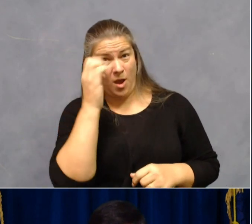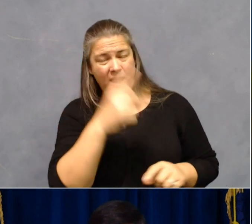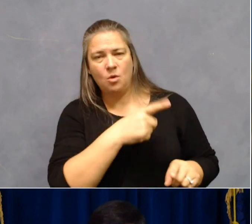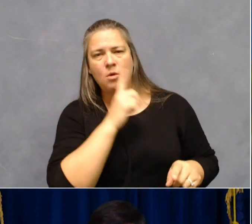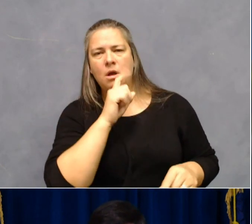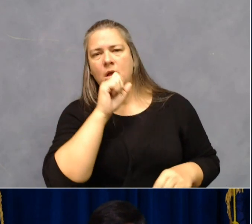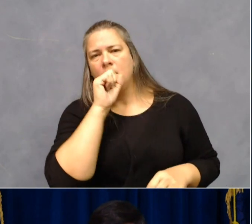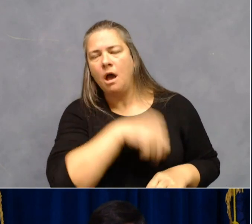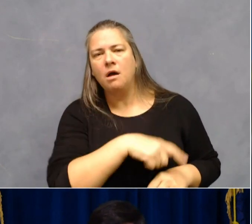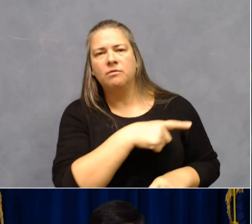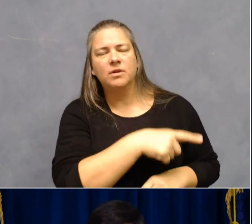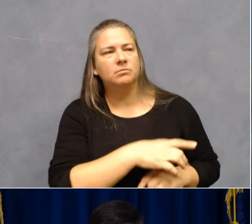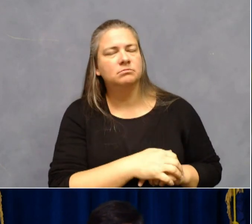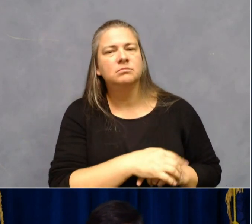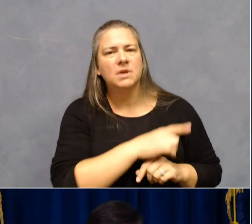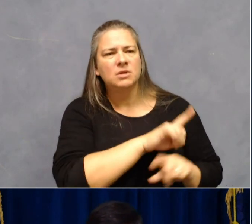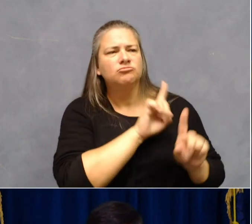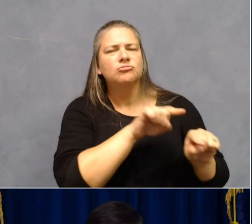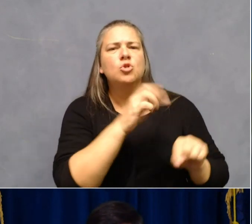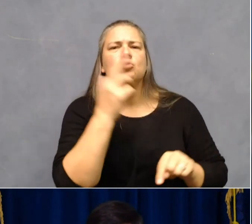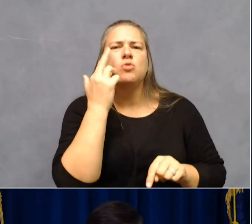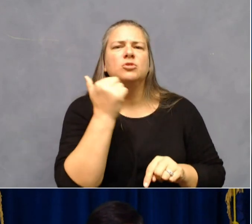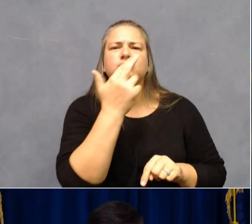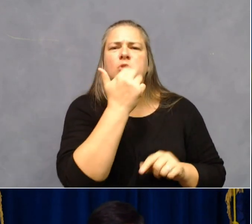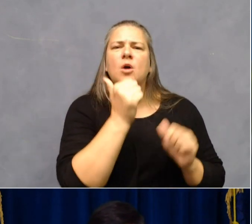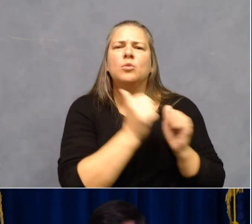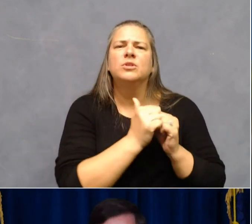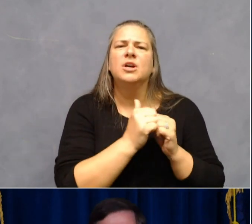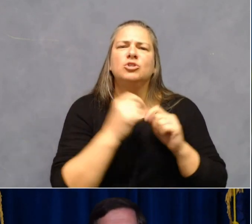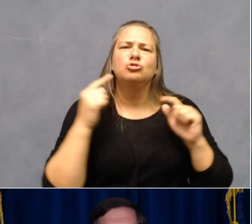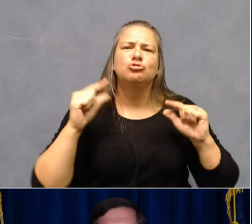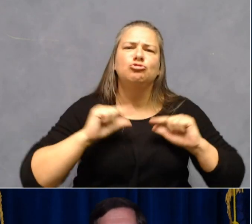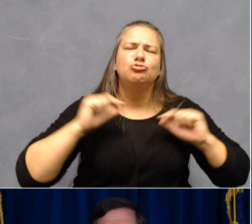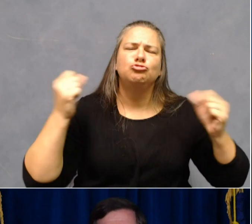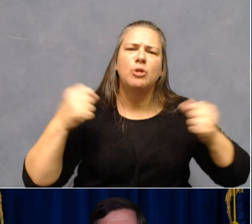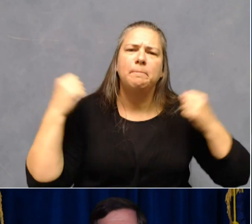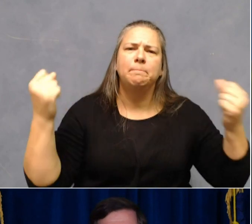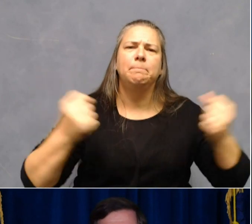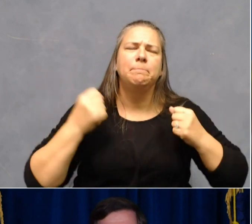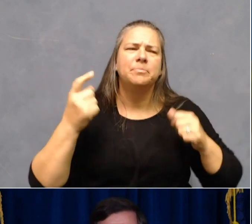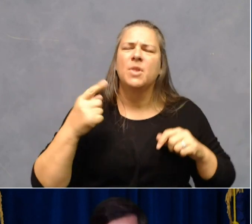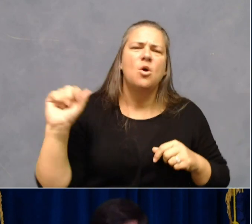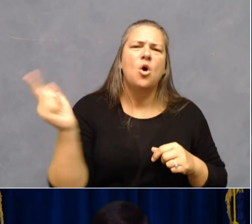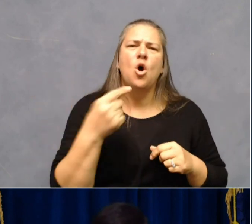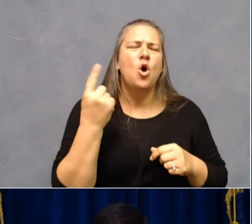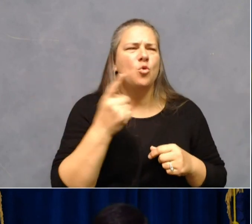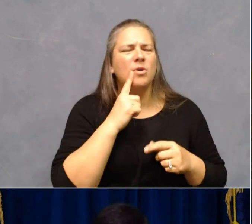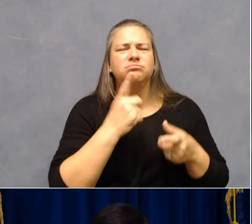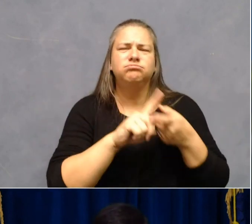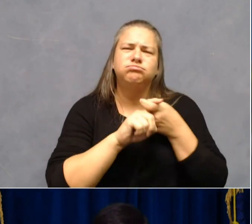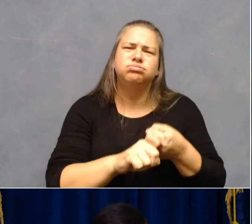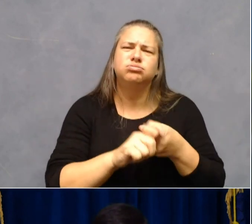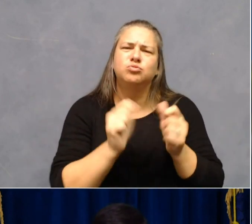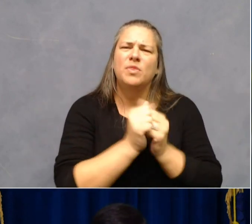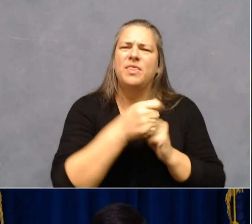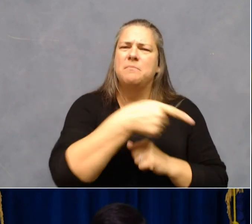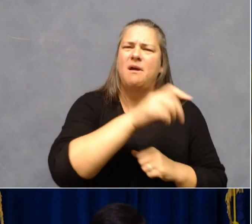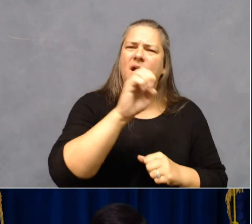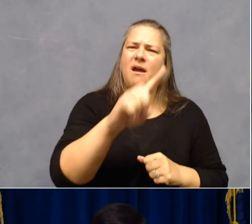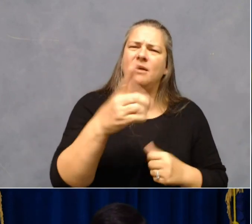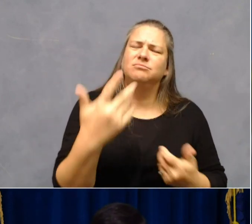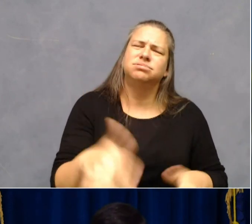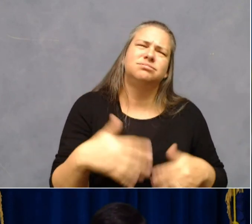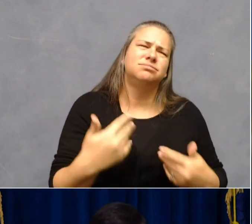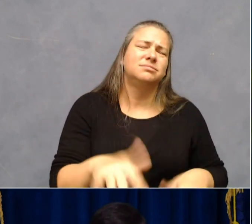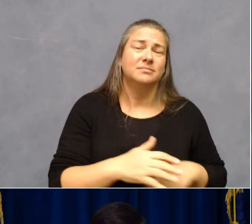he frequently visited to his gym buddies and the tenants who rented from him, they all found a friend in Ed. His son shared that